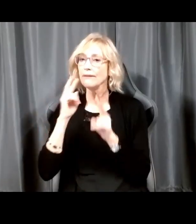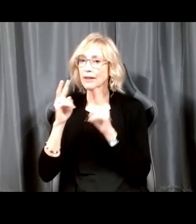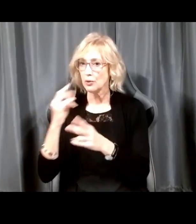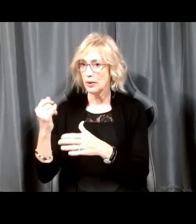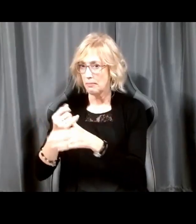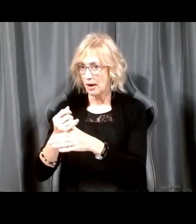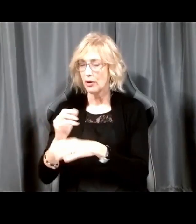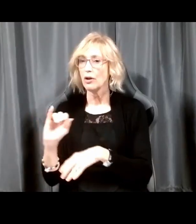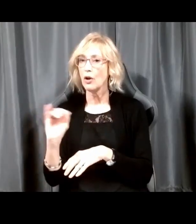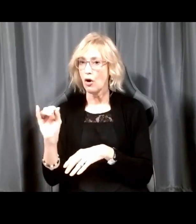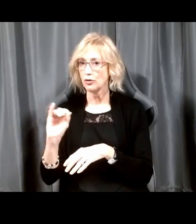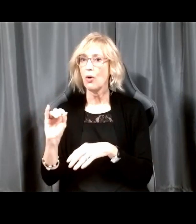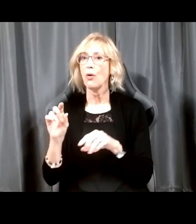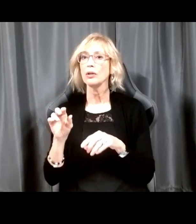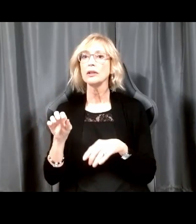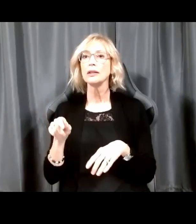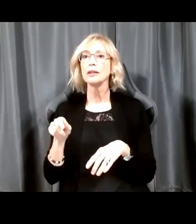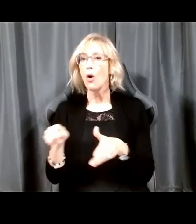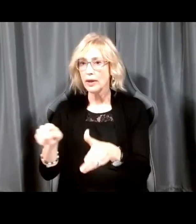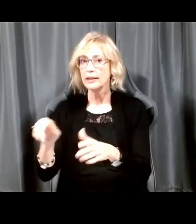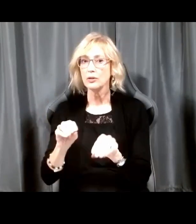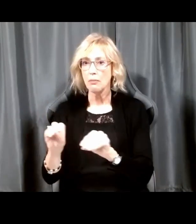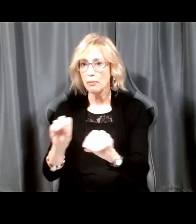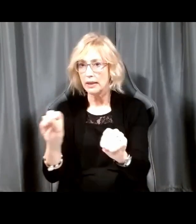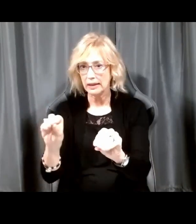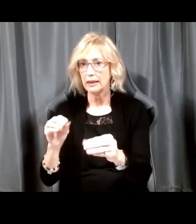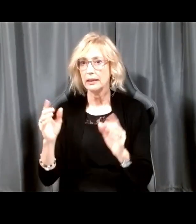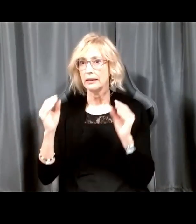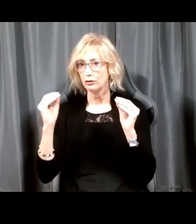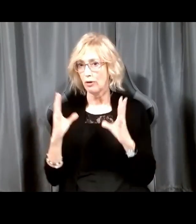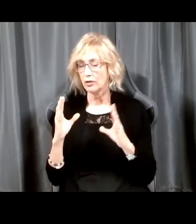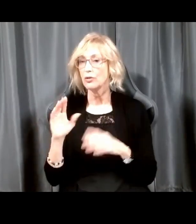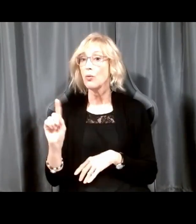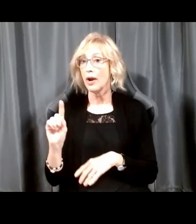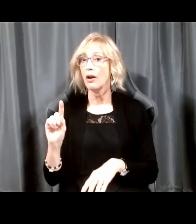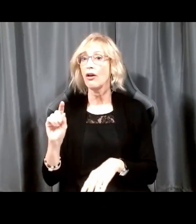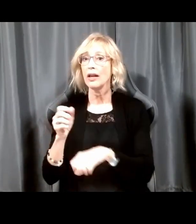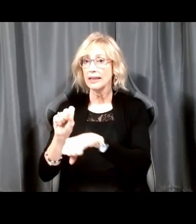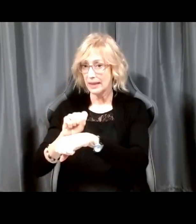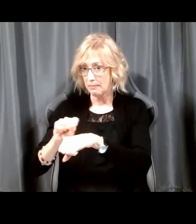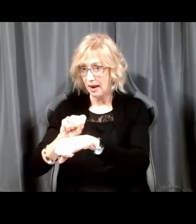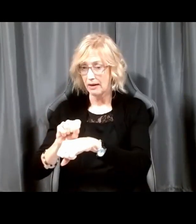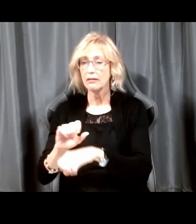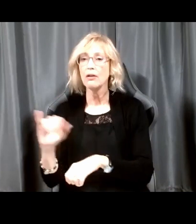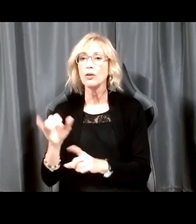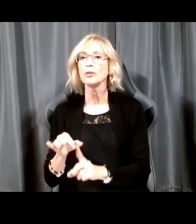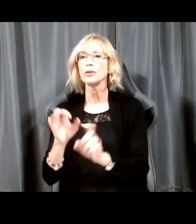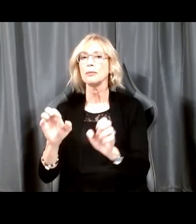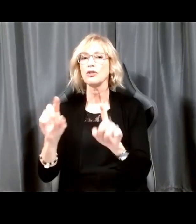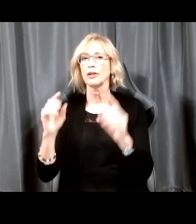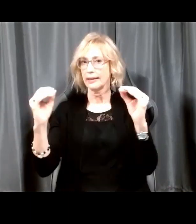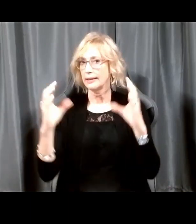orientation and mobility instructor for Saipan. And she's also a special ed teacher, is